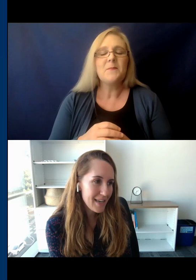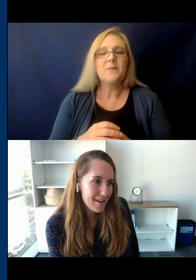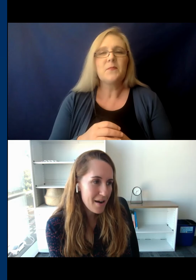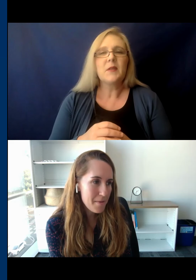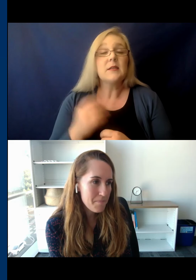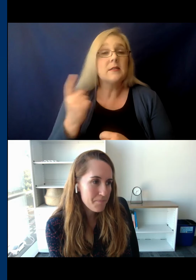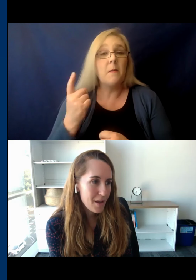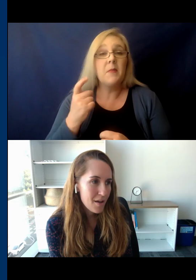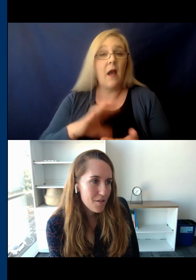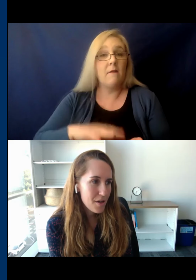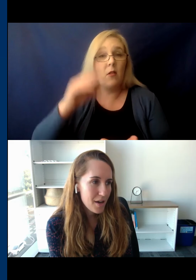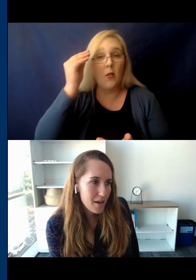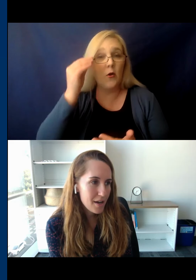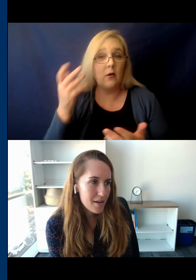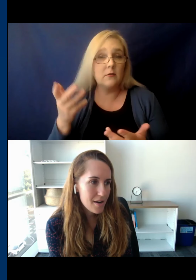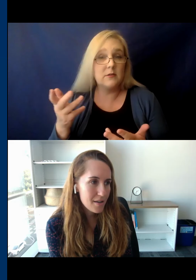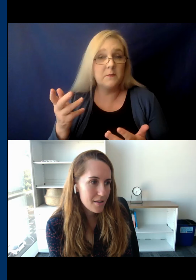is that